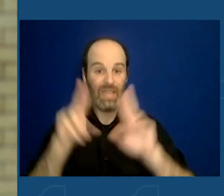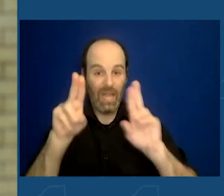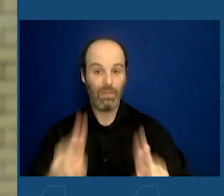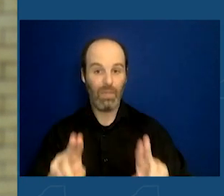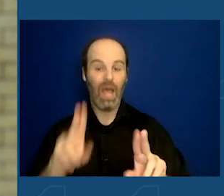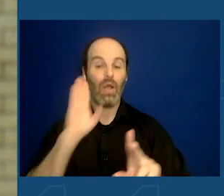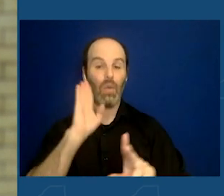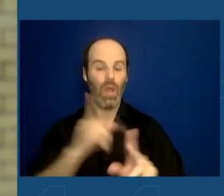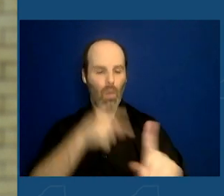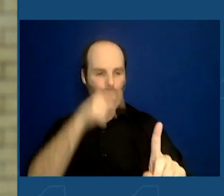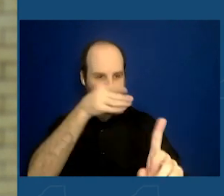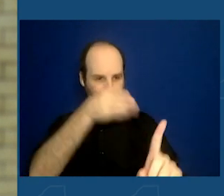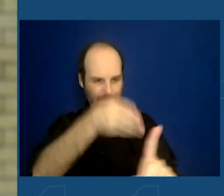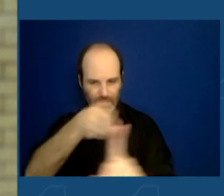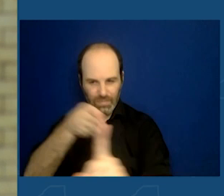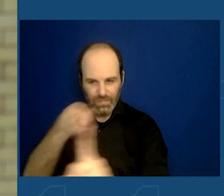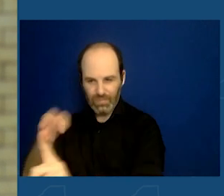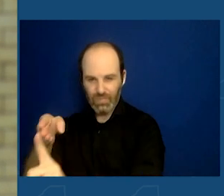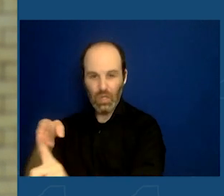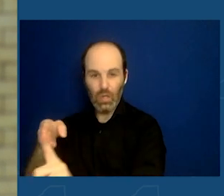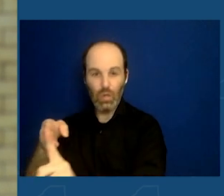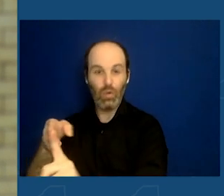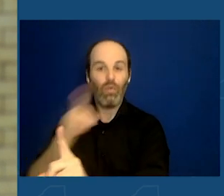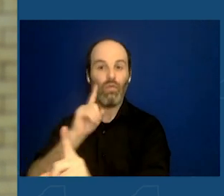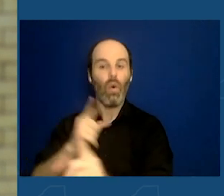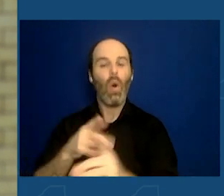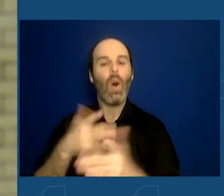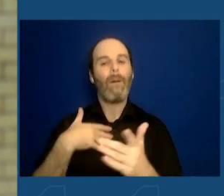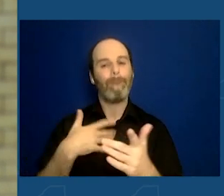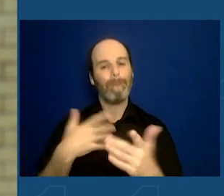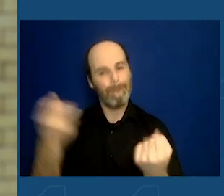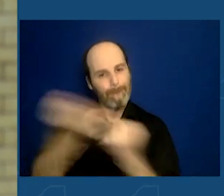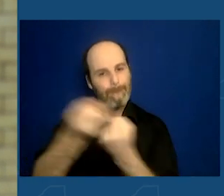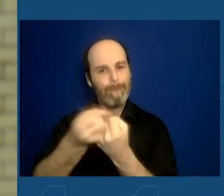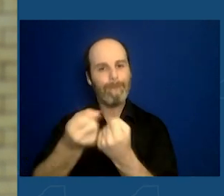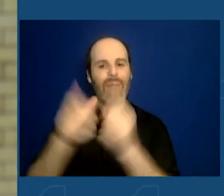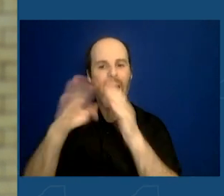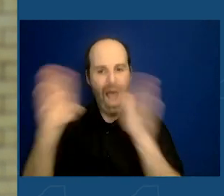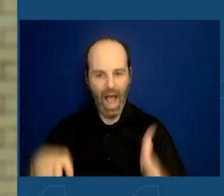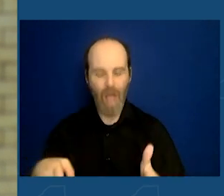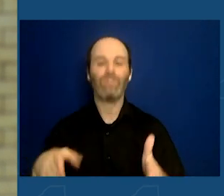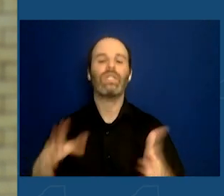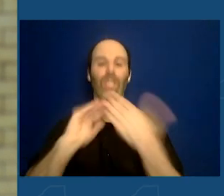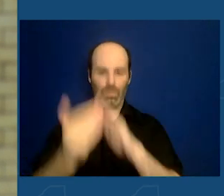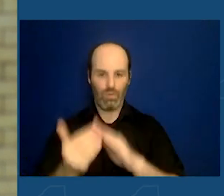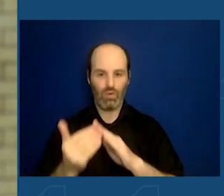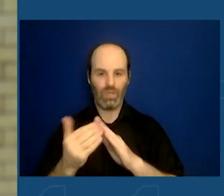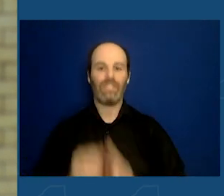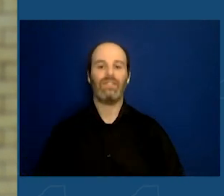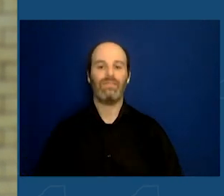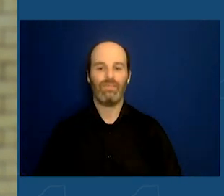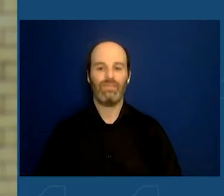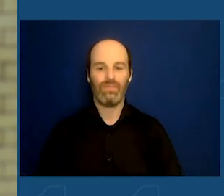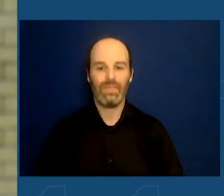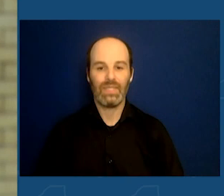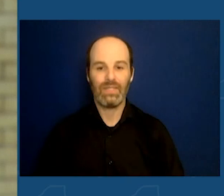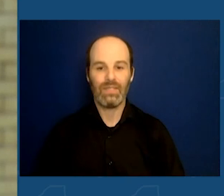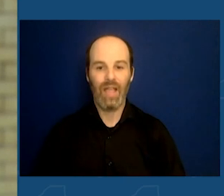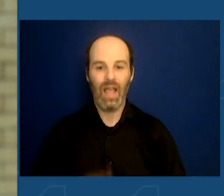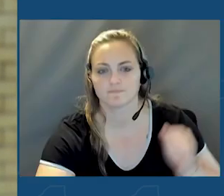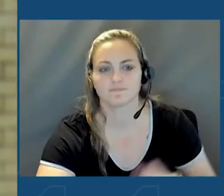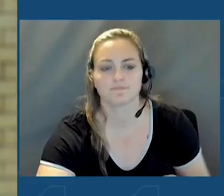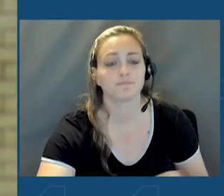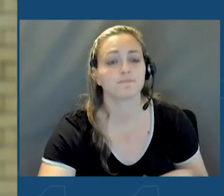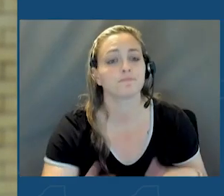targeting that toward pro-housing communities. That is going to be signed in an executive order. We're changing how we're going to